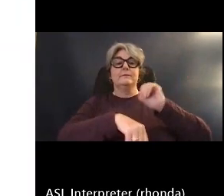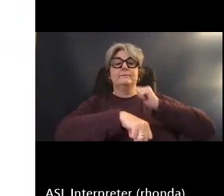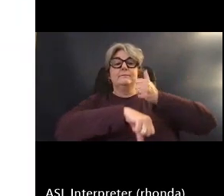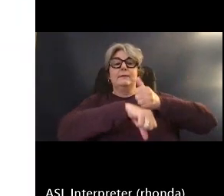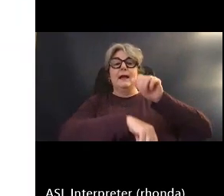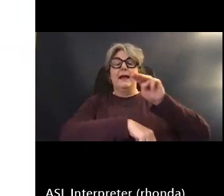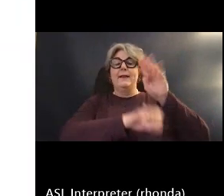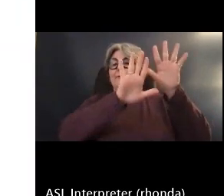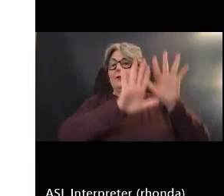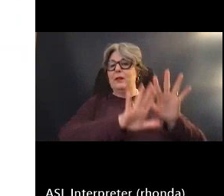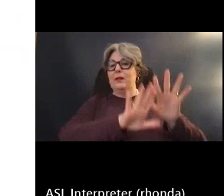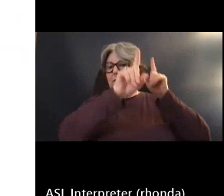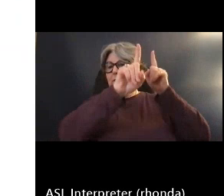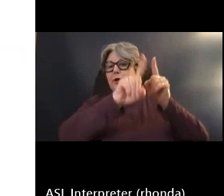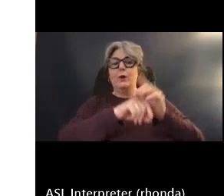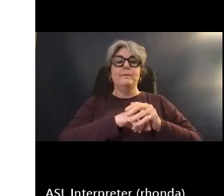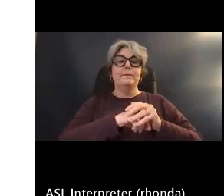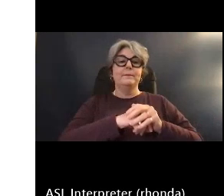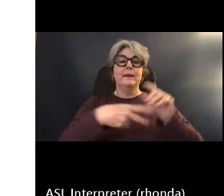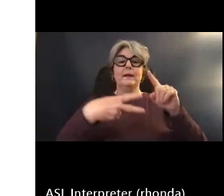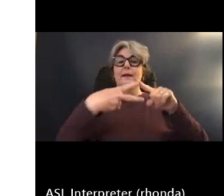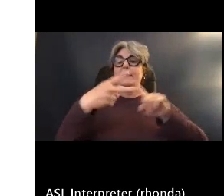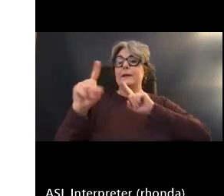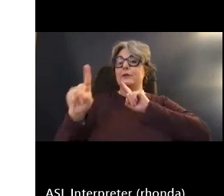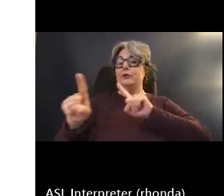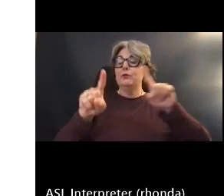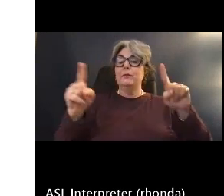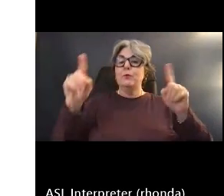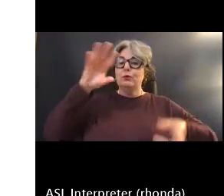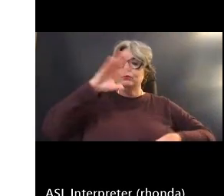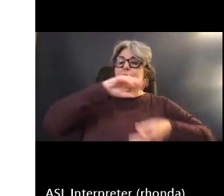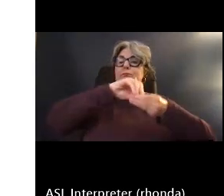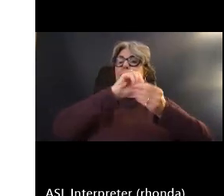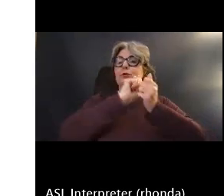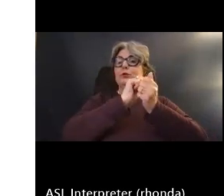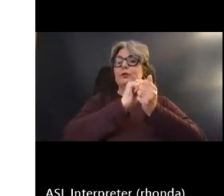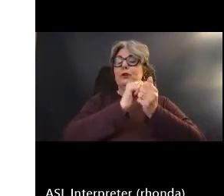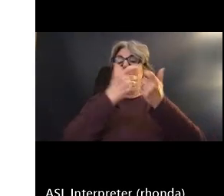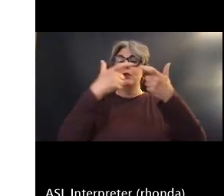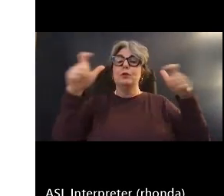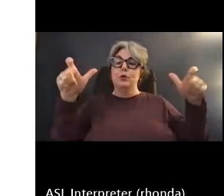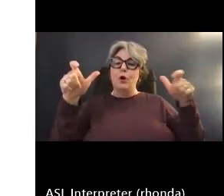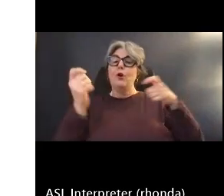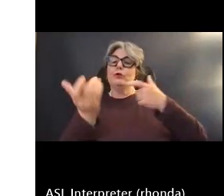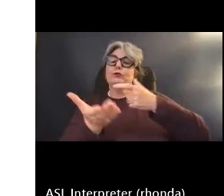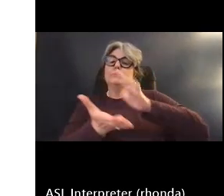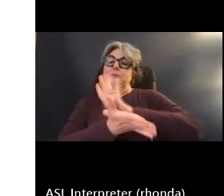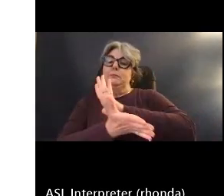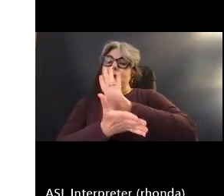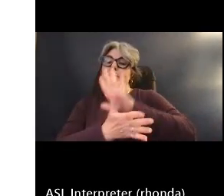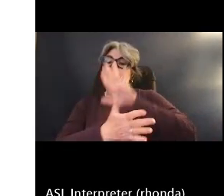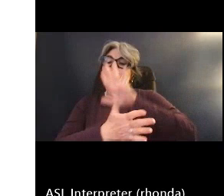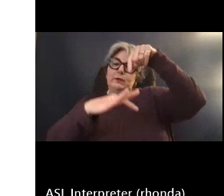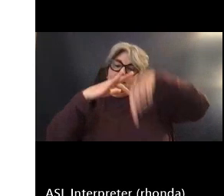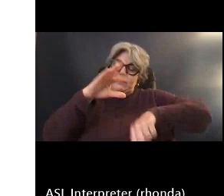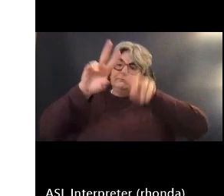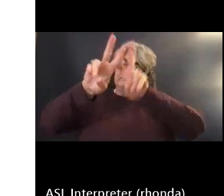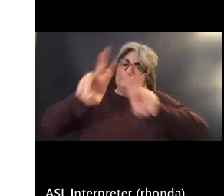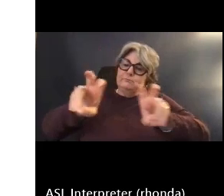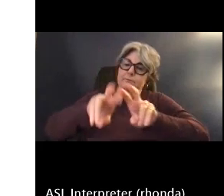Climate. So these 2 separate reports really build on one another. We have the larger disquisition, which provides an in-depth